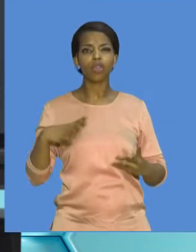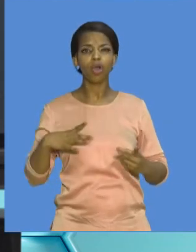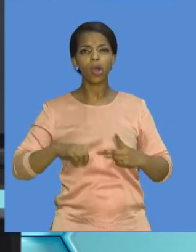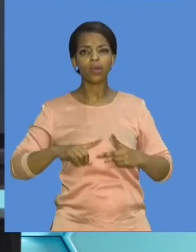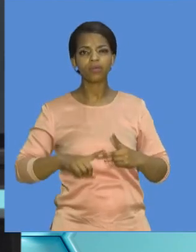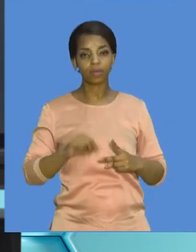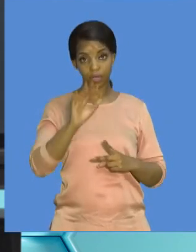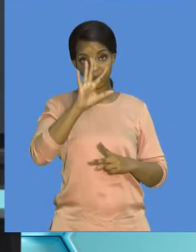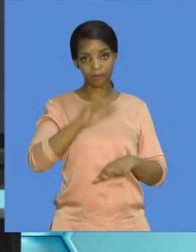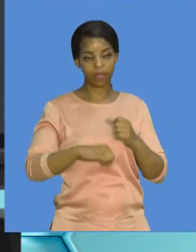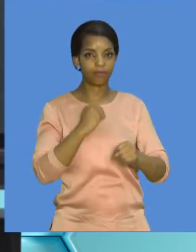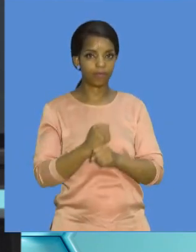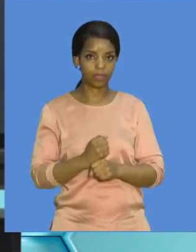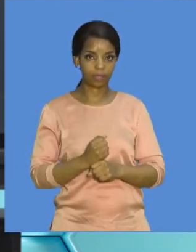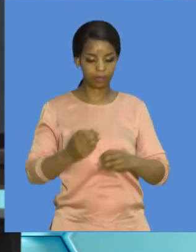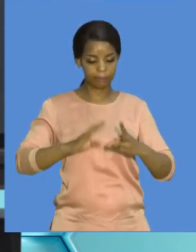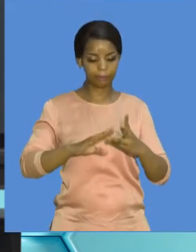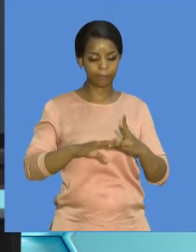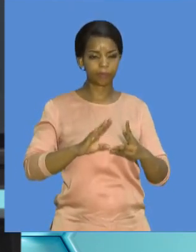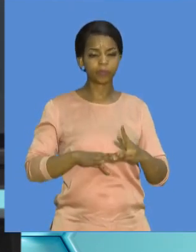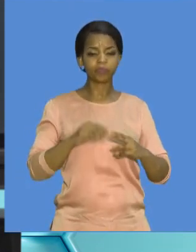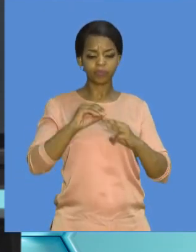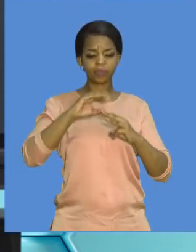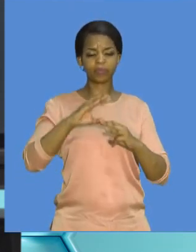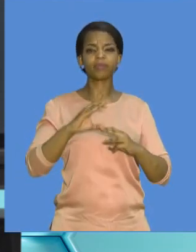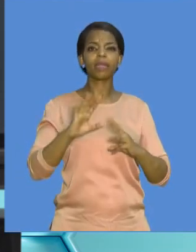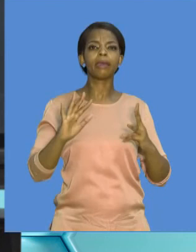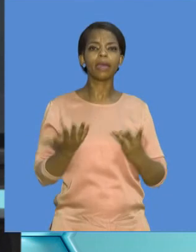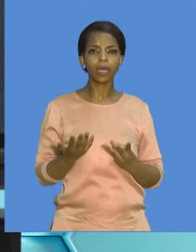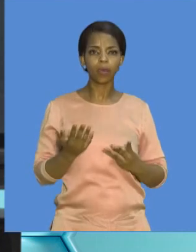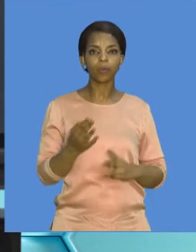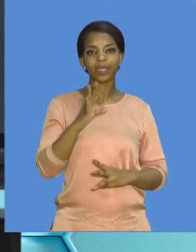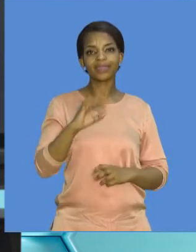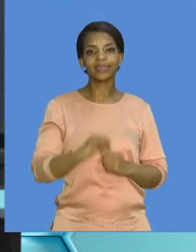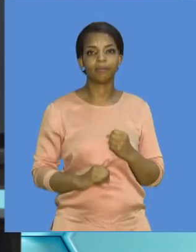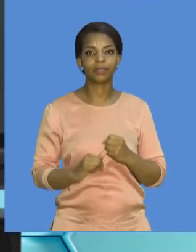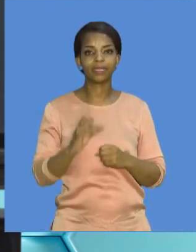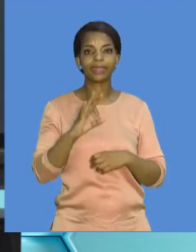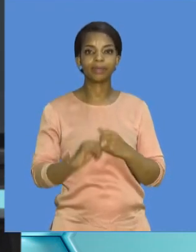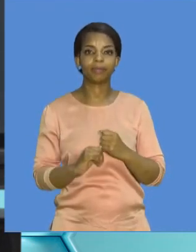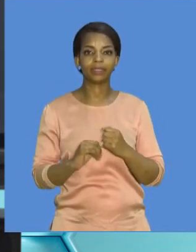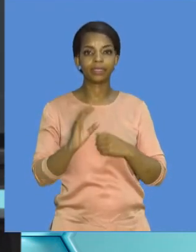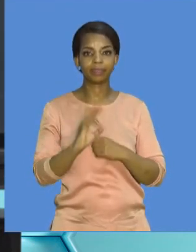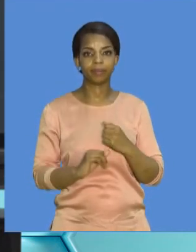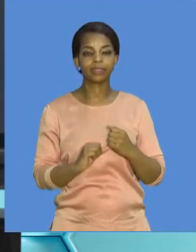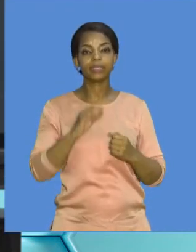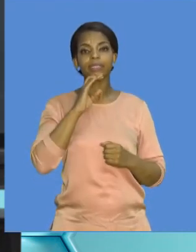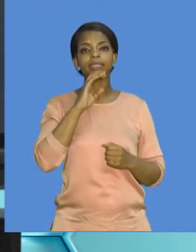it compounded? It was compounded quarterly. So meaning the 12.5% is actually going to be